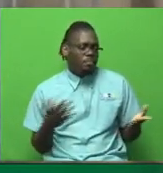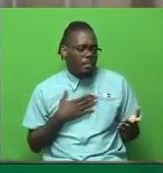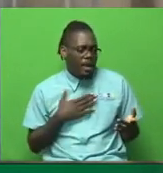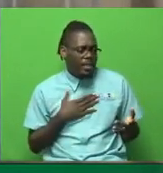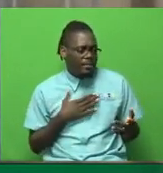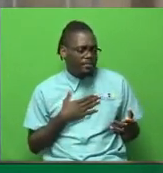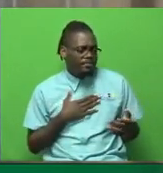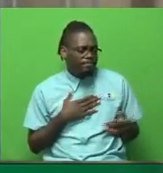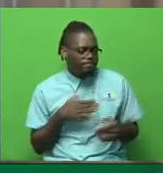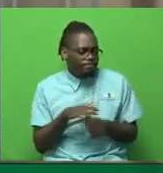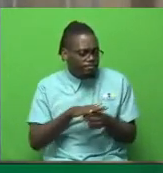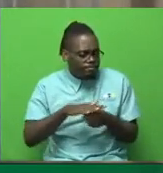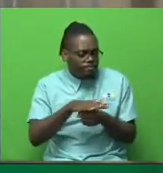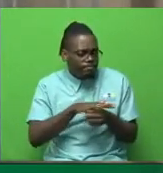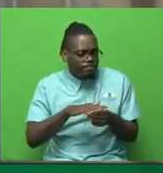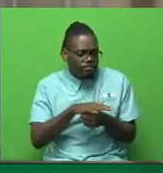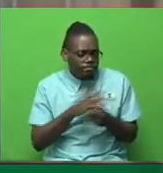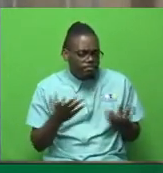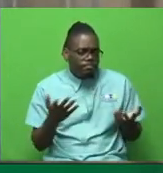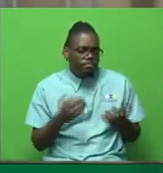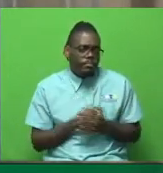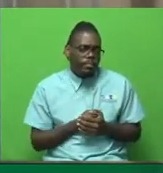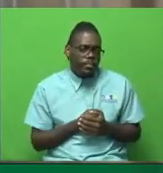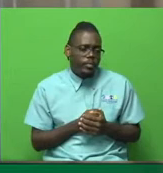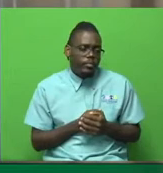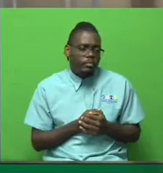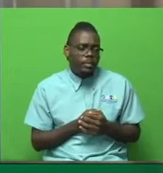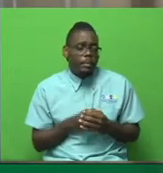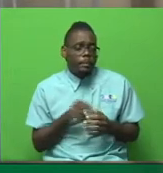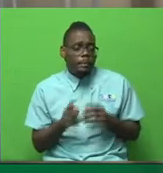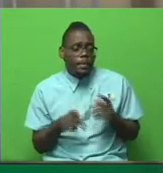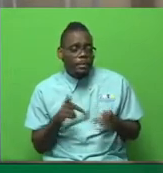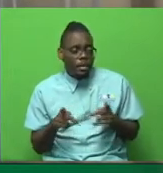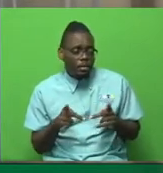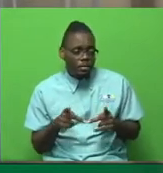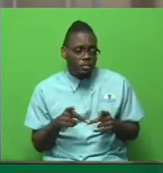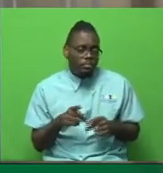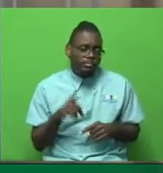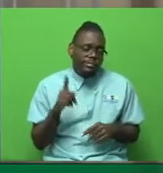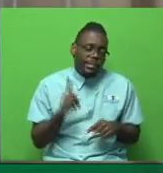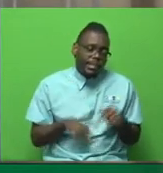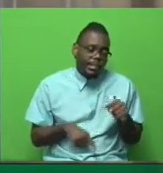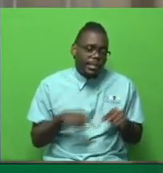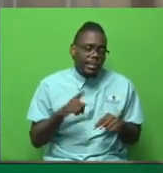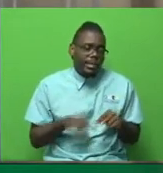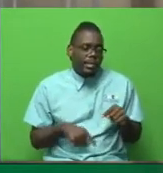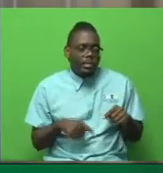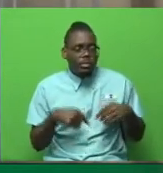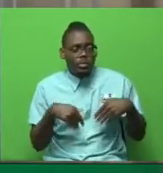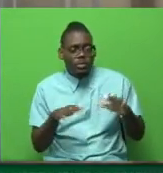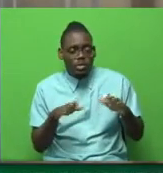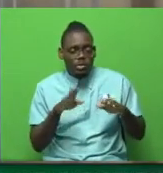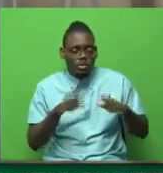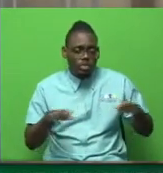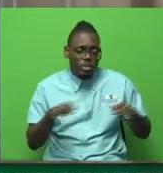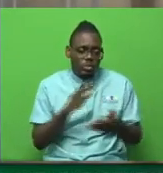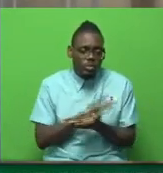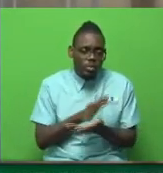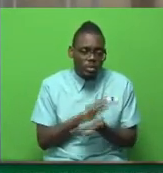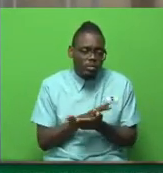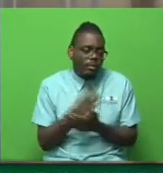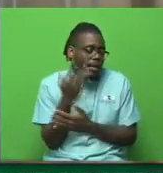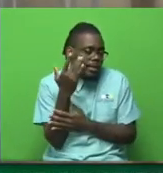as well they are individuals who are simply unable to send their children to school because they cannot afford the PHD transport